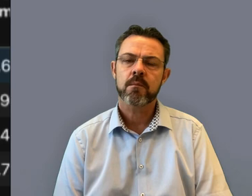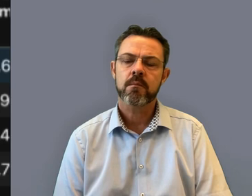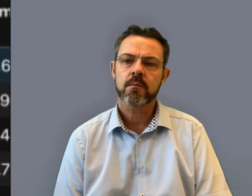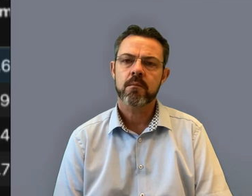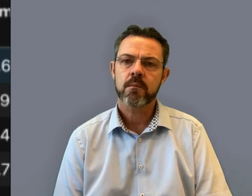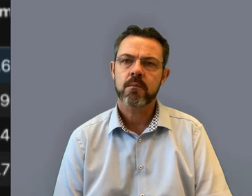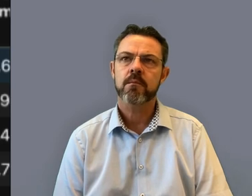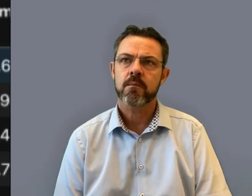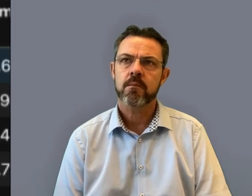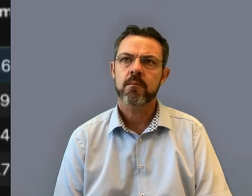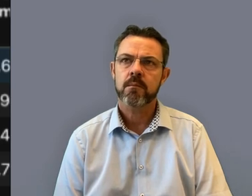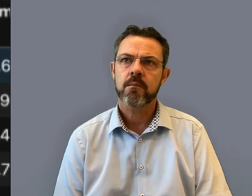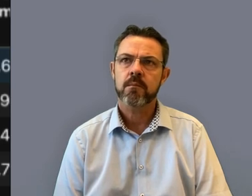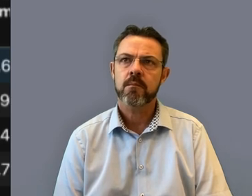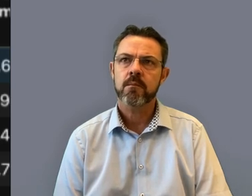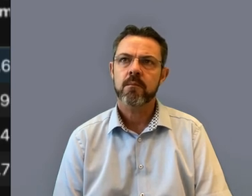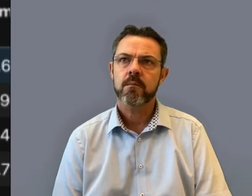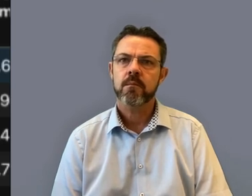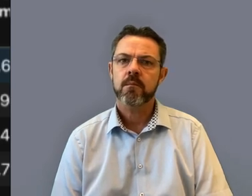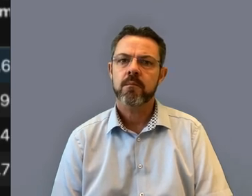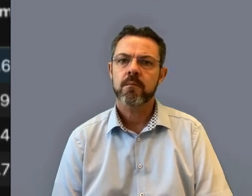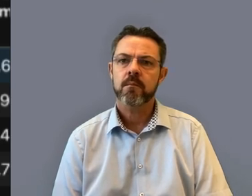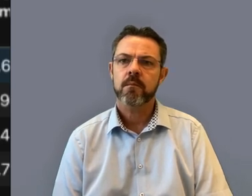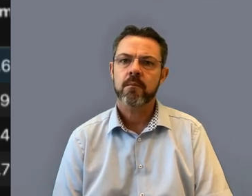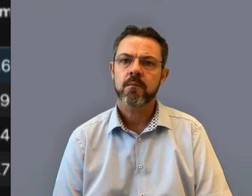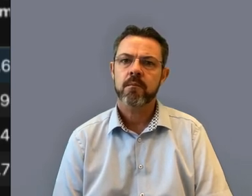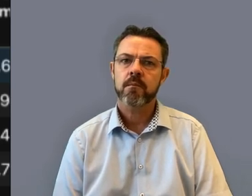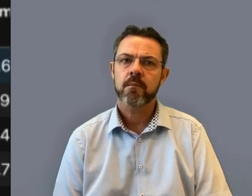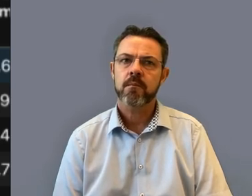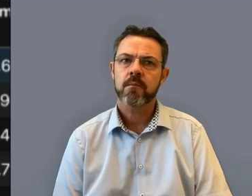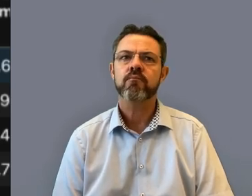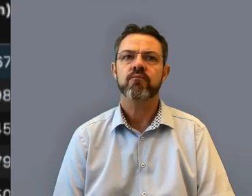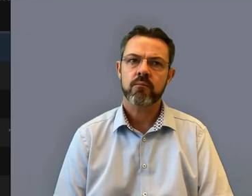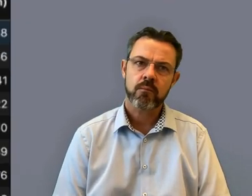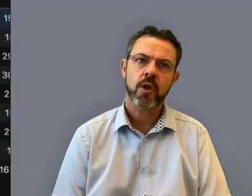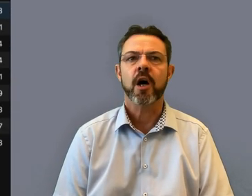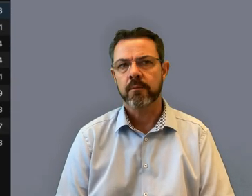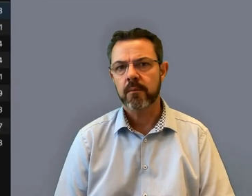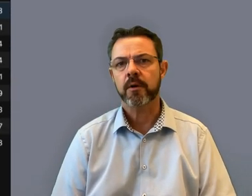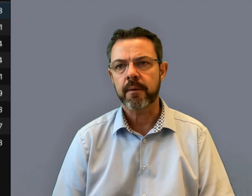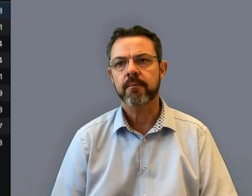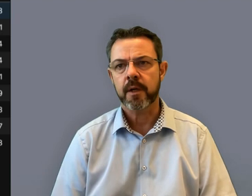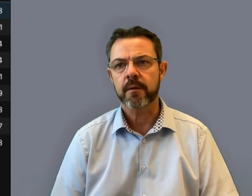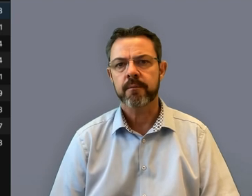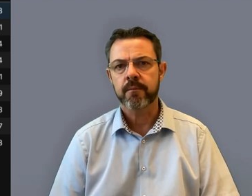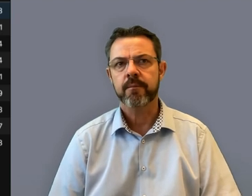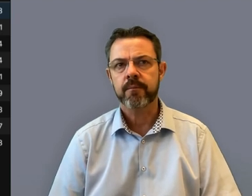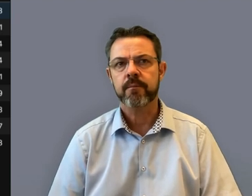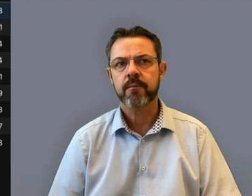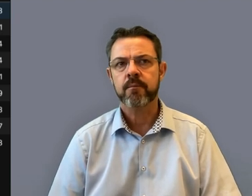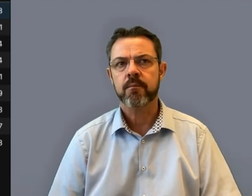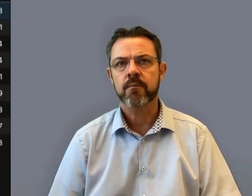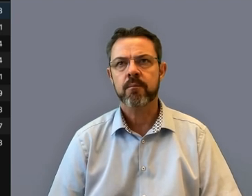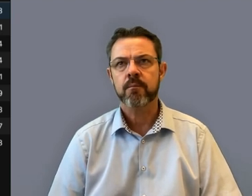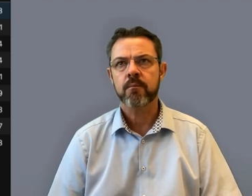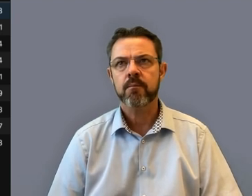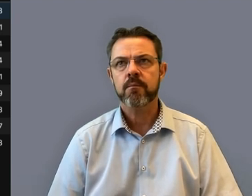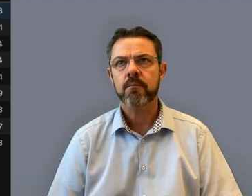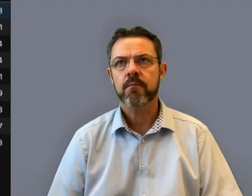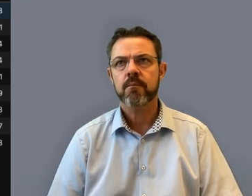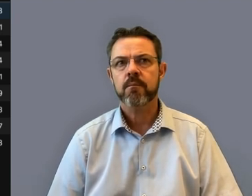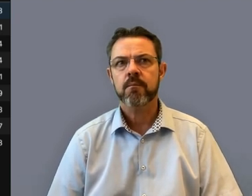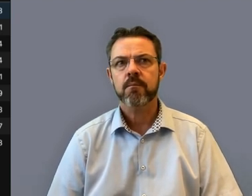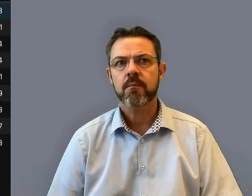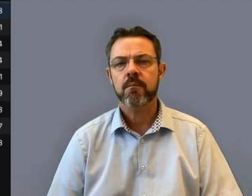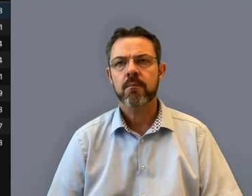day doing stuff, we can only improve on 3 hours of that. Yeah. Okay. So even a 20% improvement,